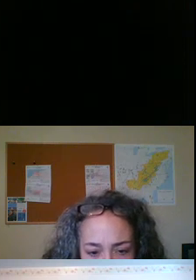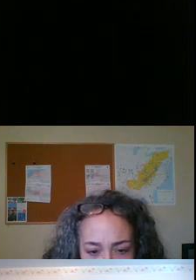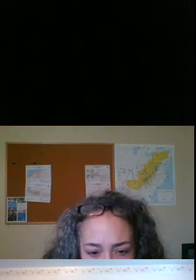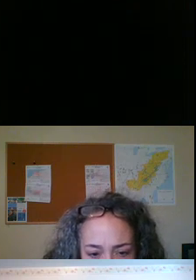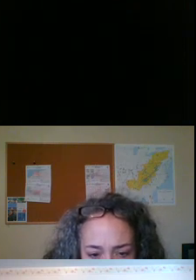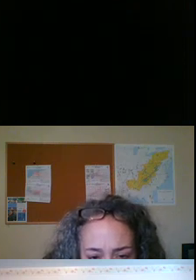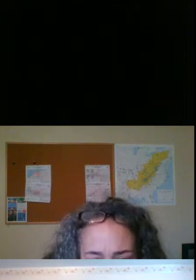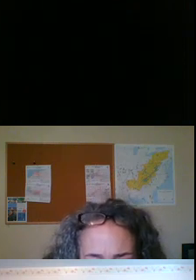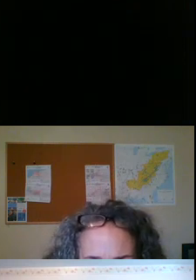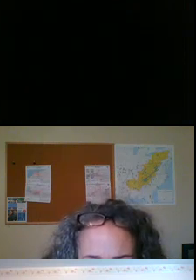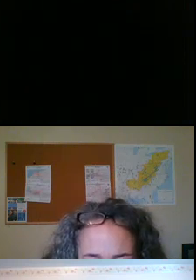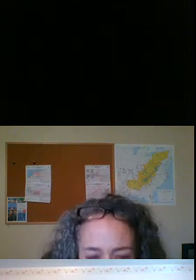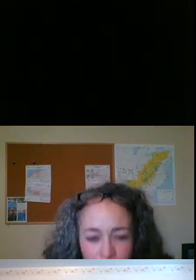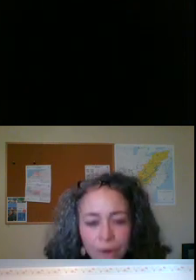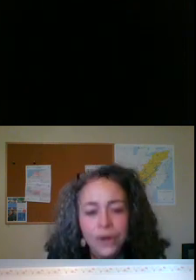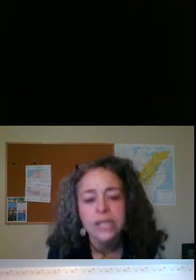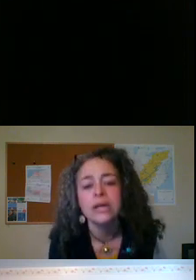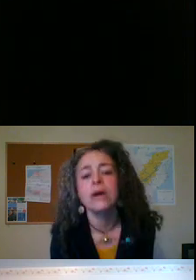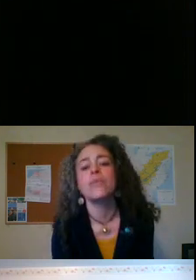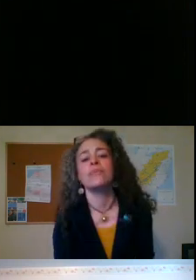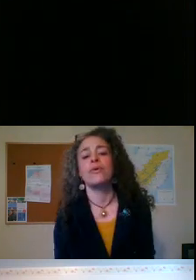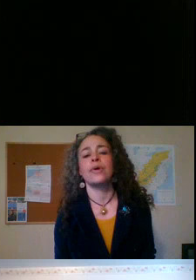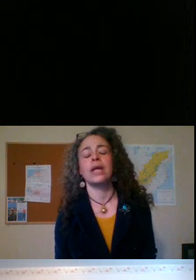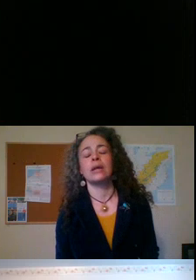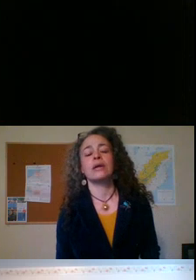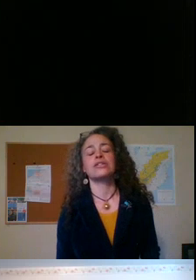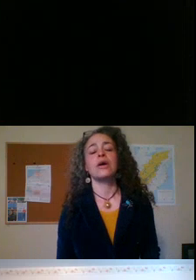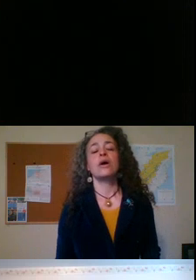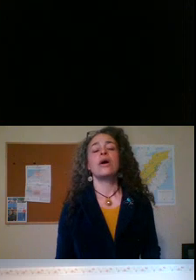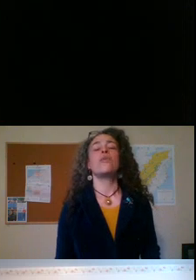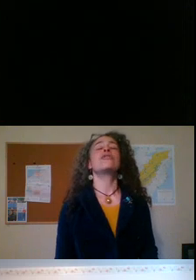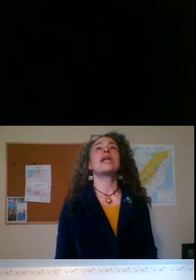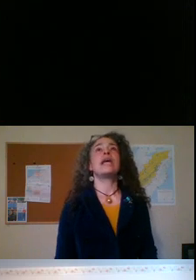and additional priorities are